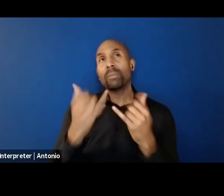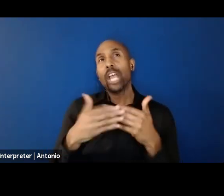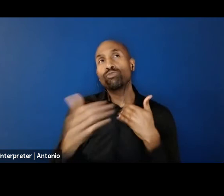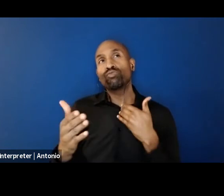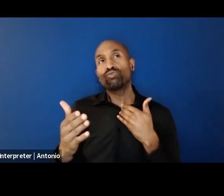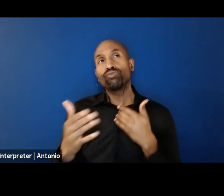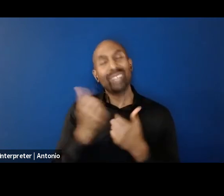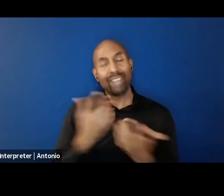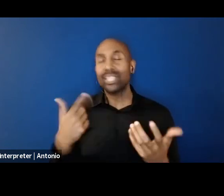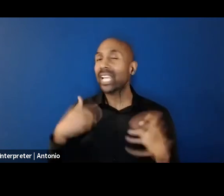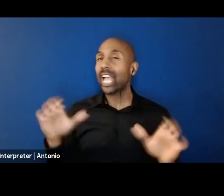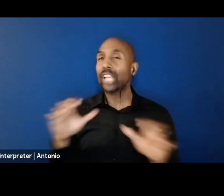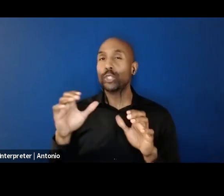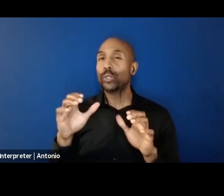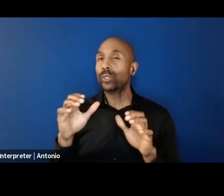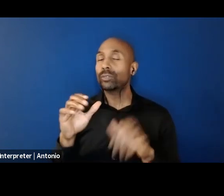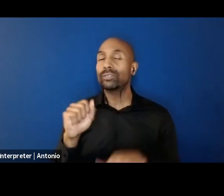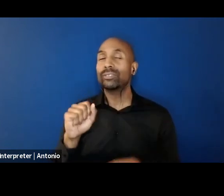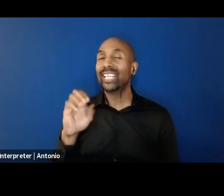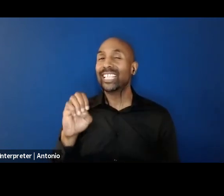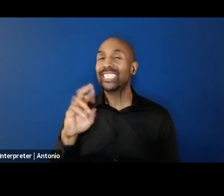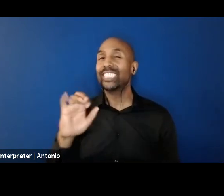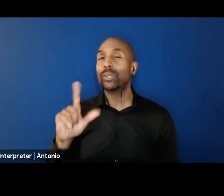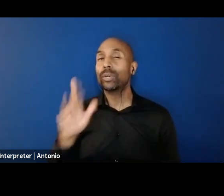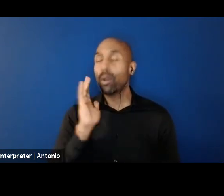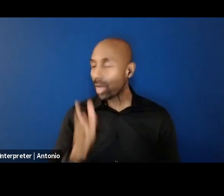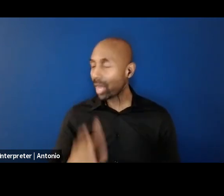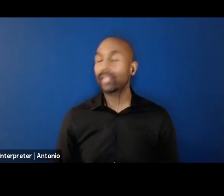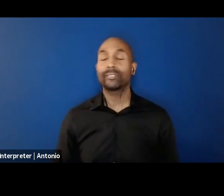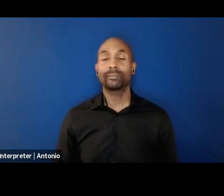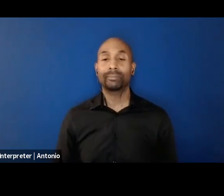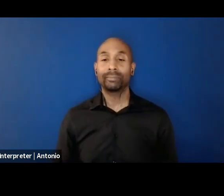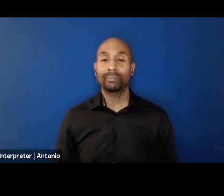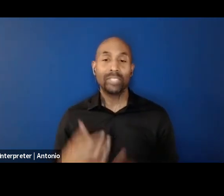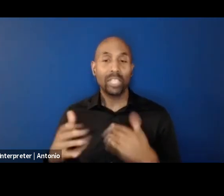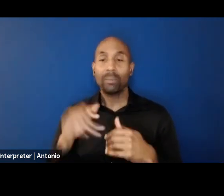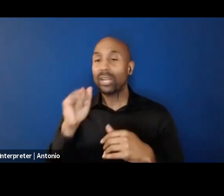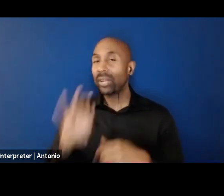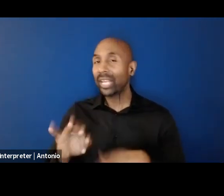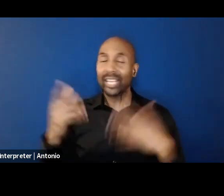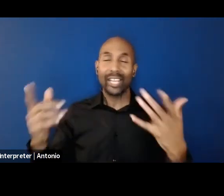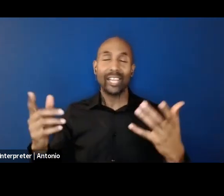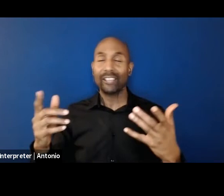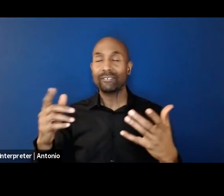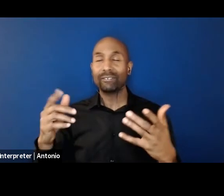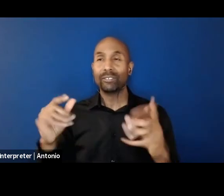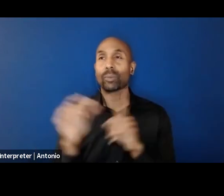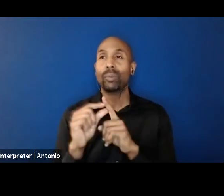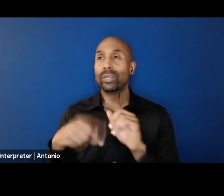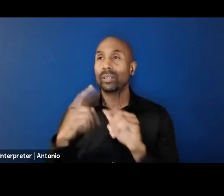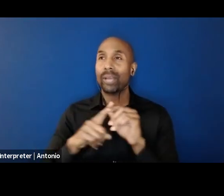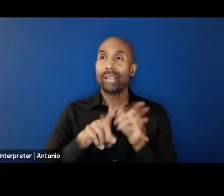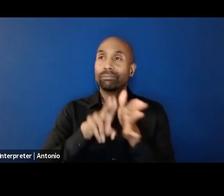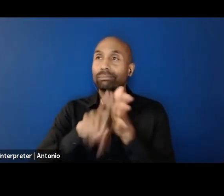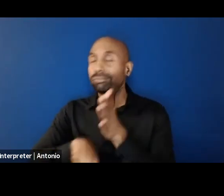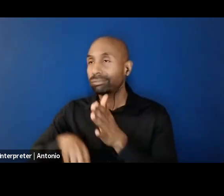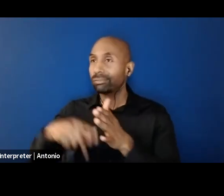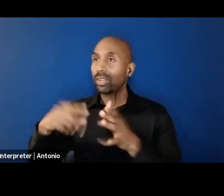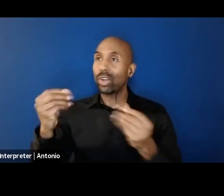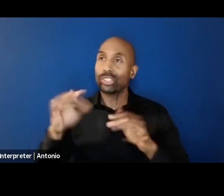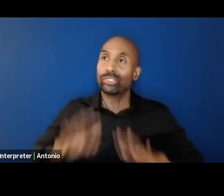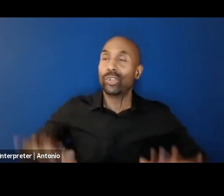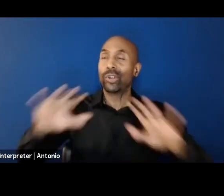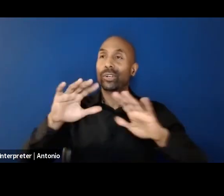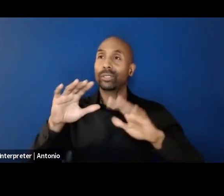up graveyard dirt, when bones lined out a sense or a sound of heave or of haul, what Baraka heard in